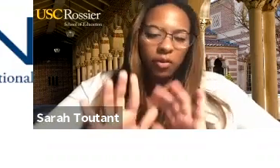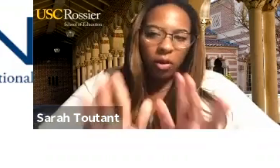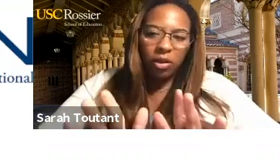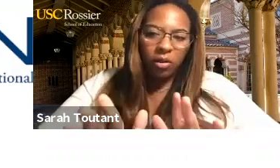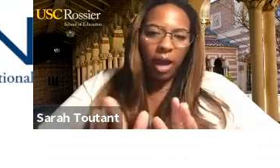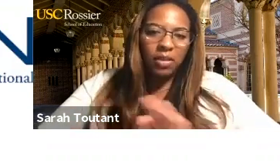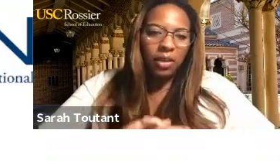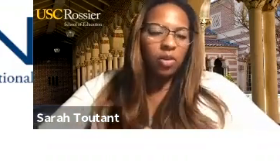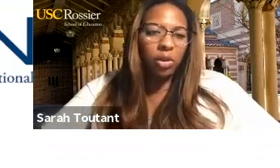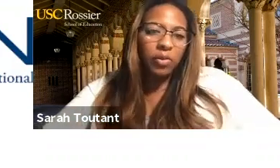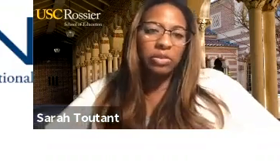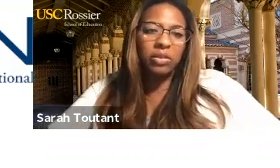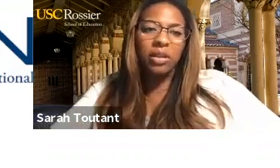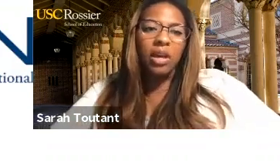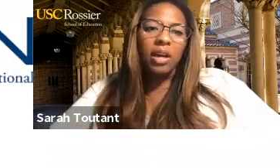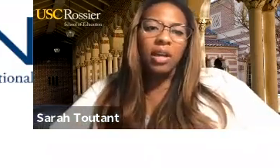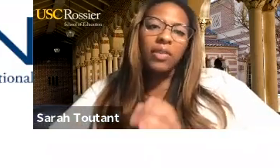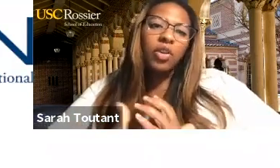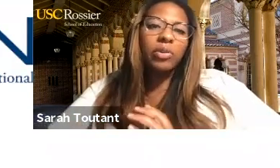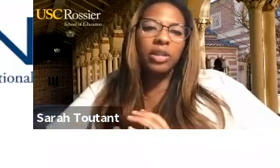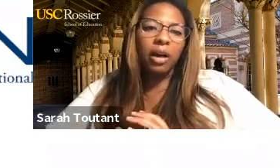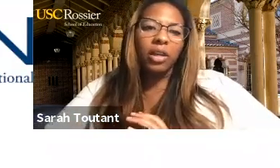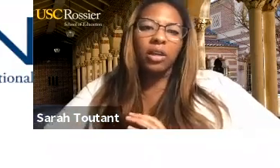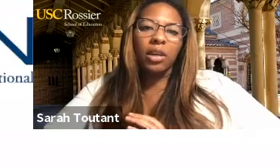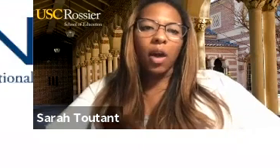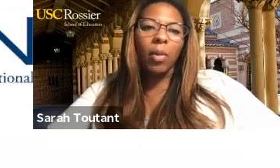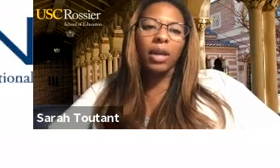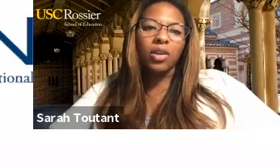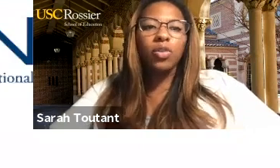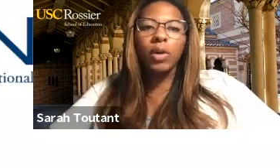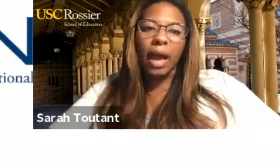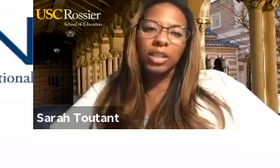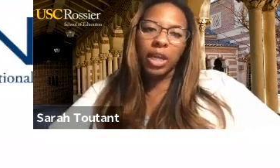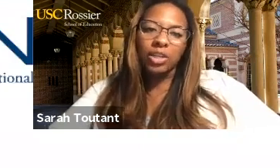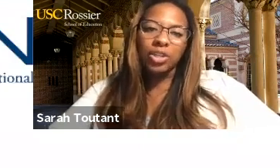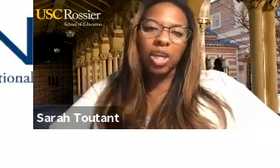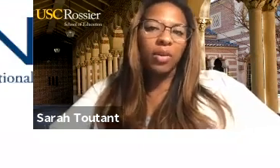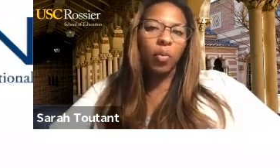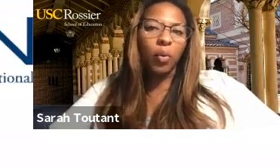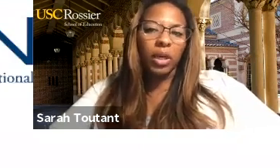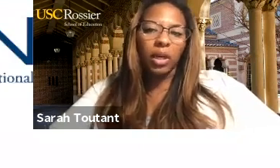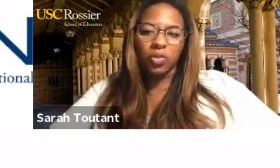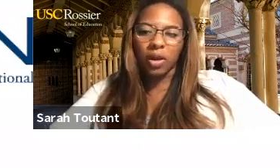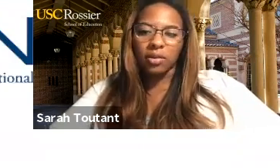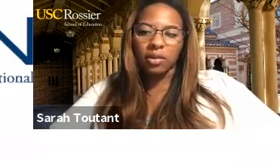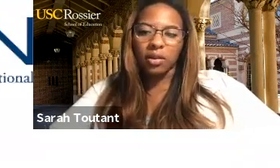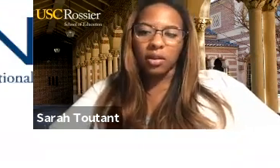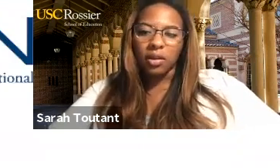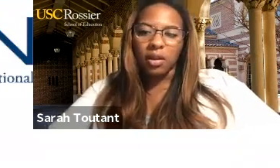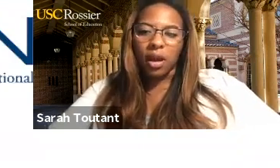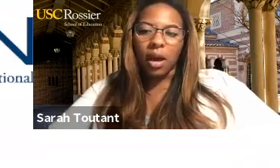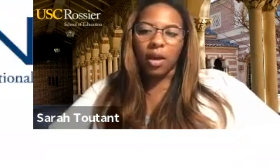if you don't have to answer, but if you're interested, given your positionality, how might you enact change given what we addressed?